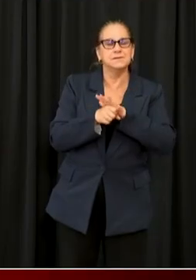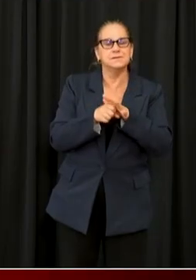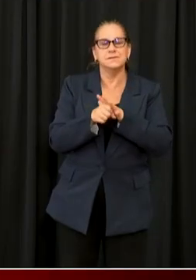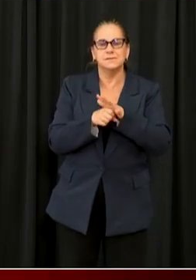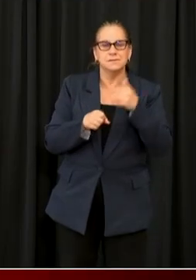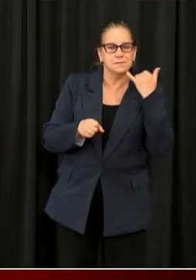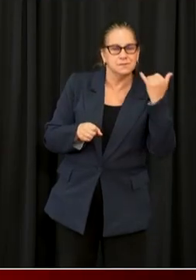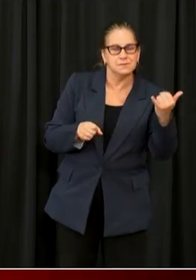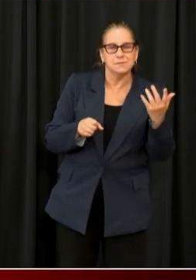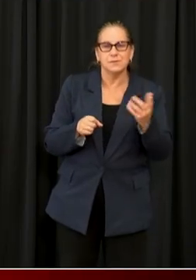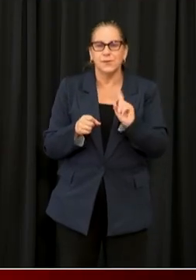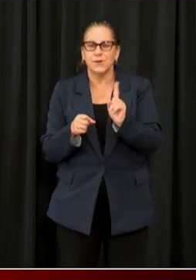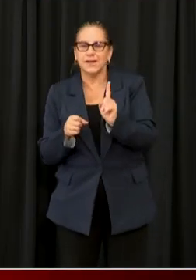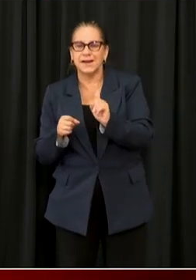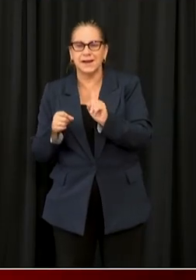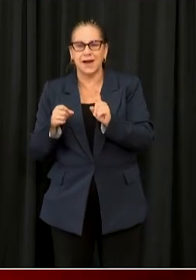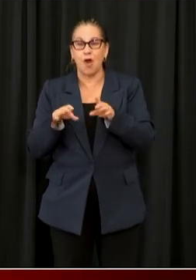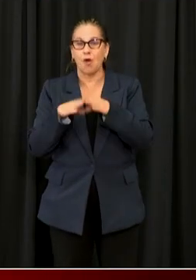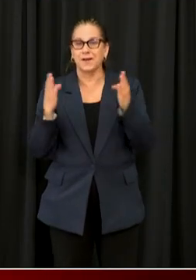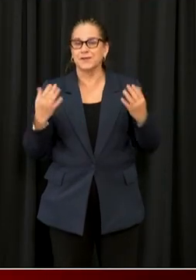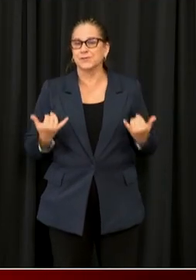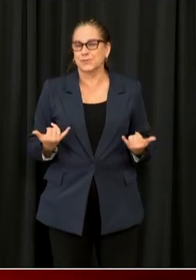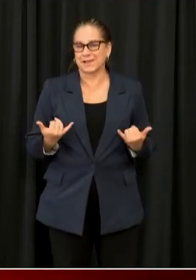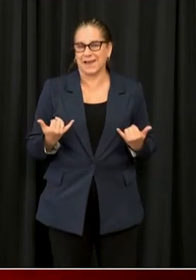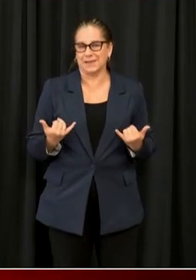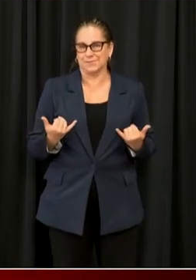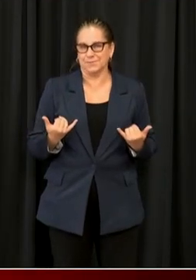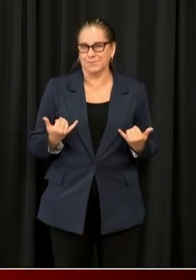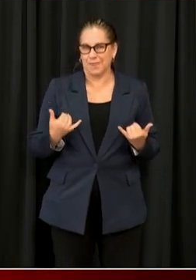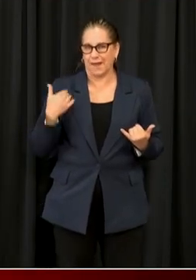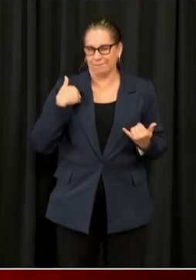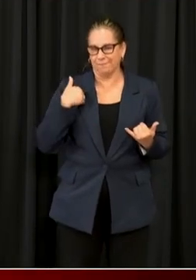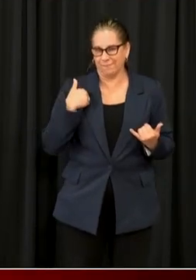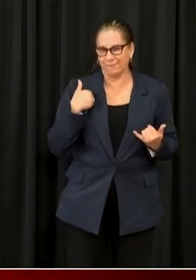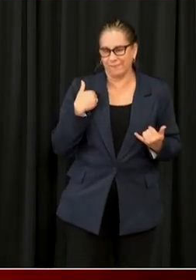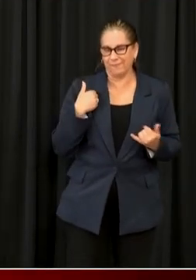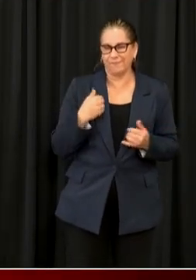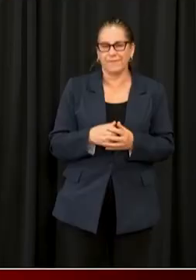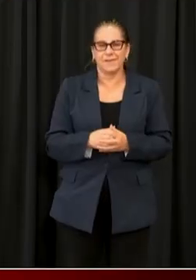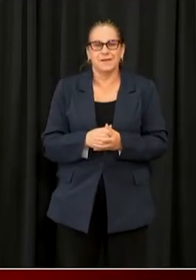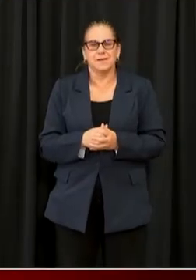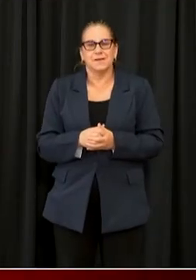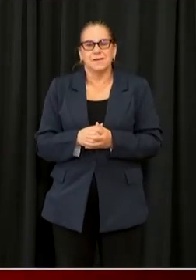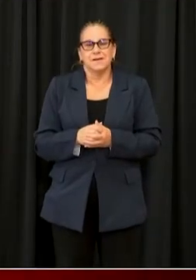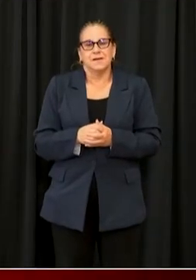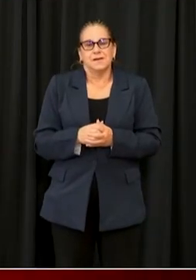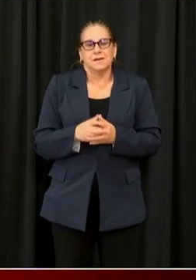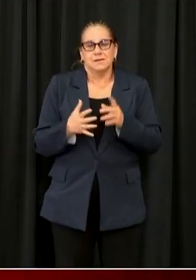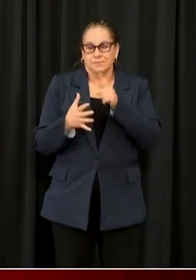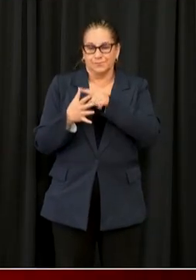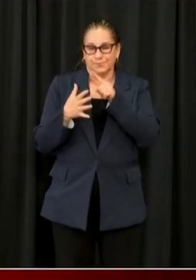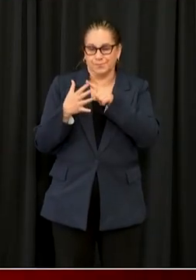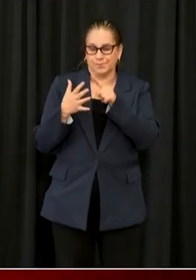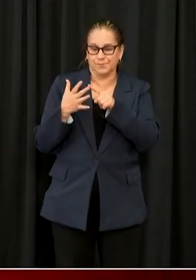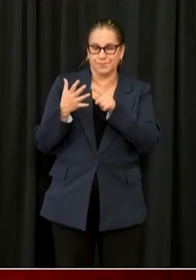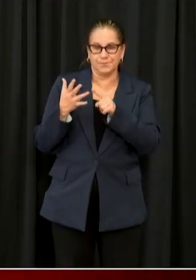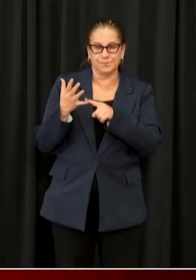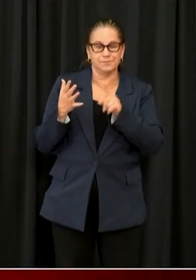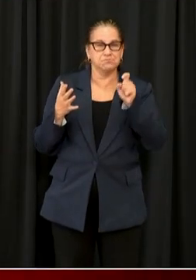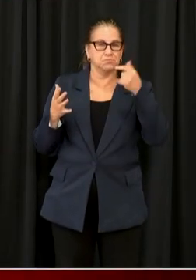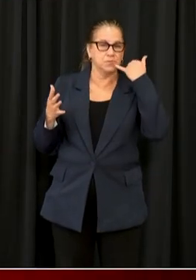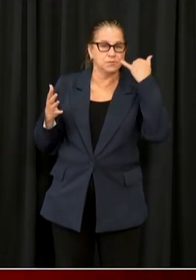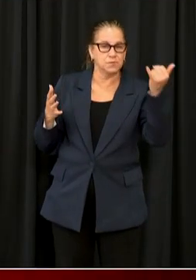open today. Among all of the sites where you can call for appointments, you can walk up to the